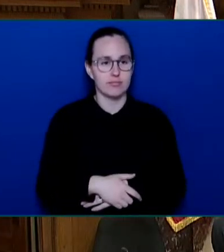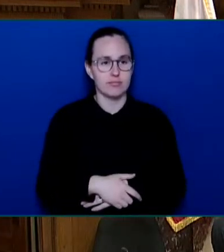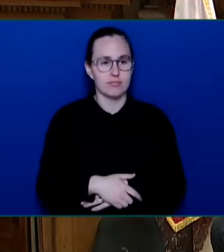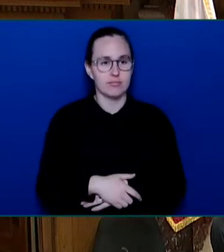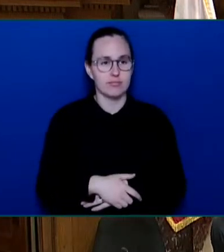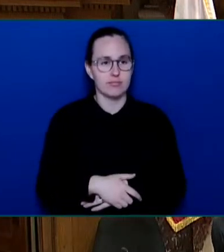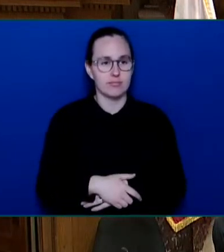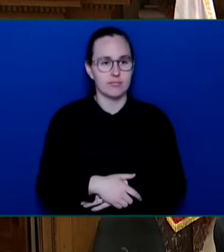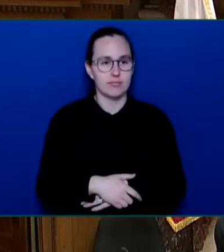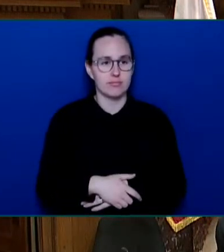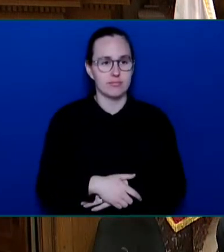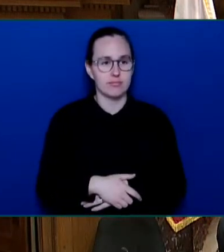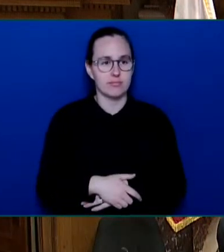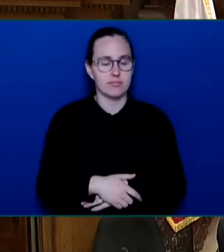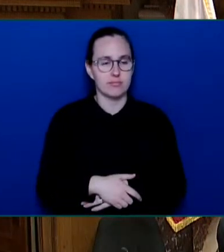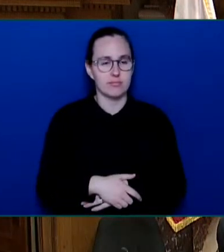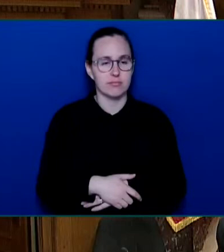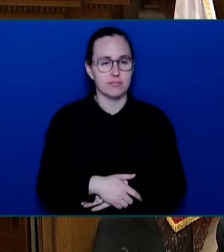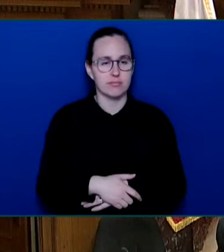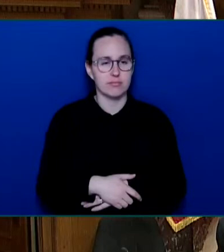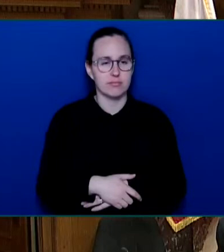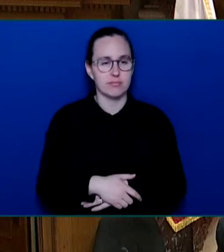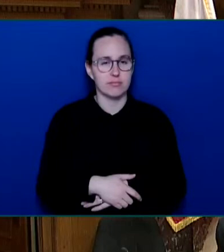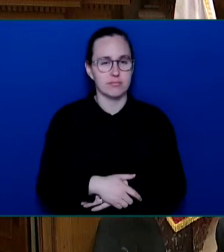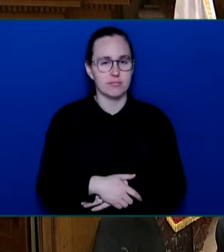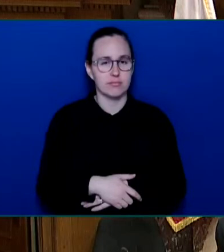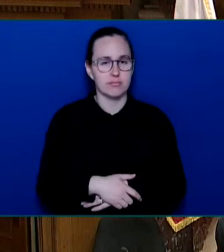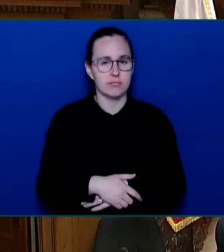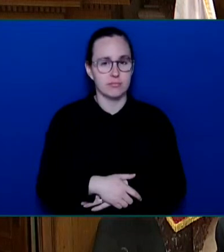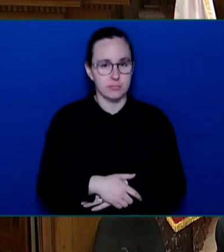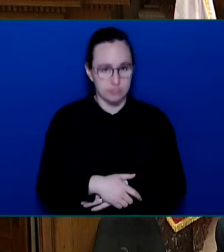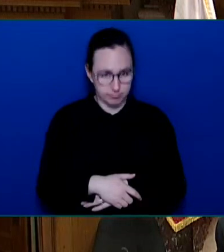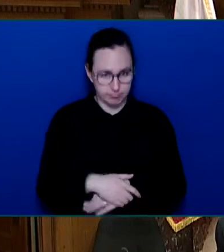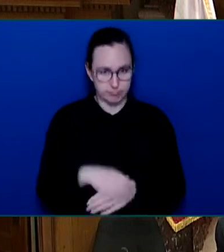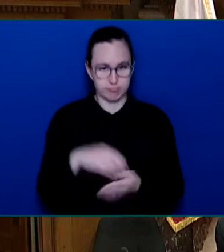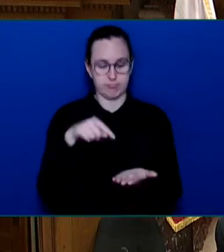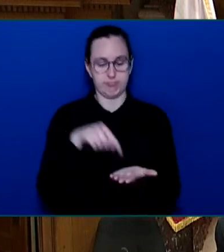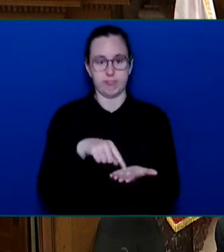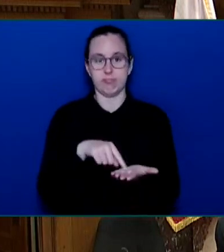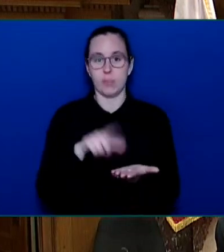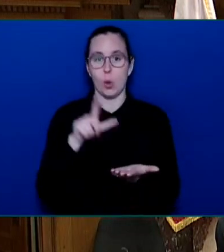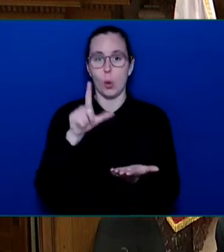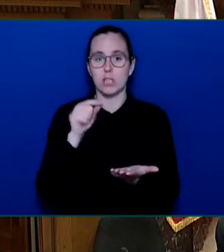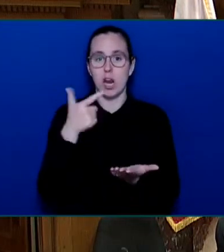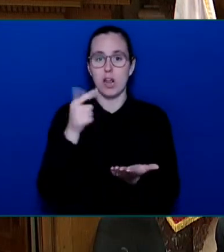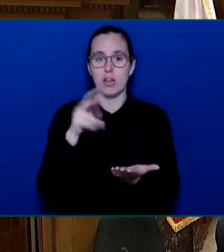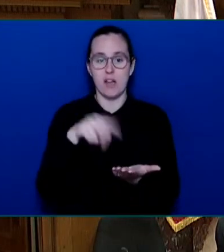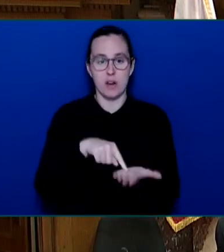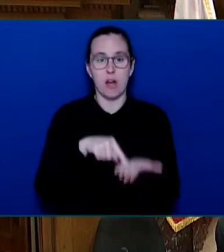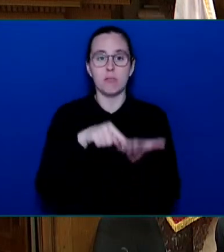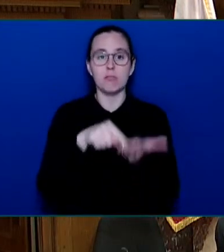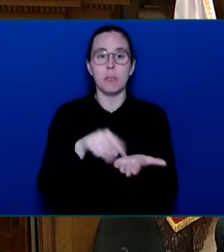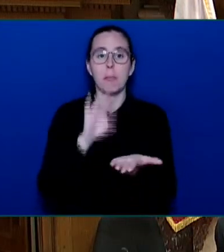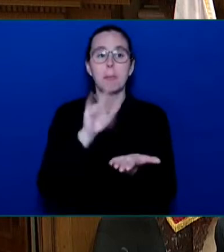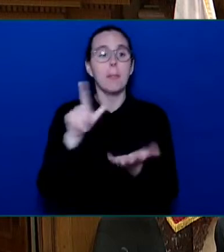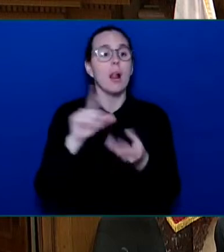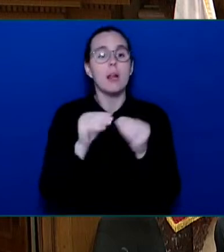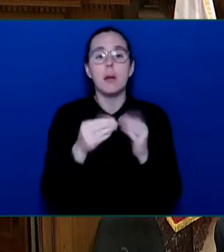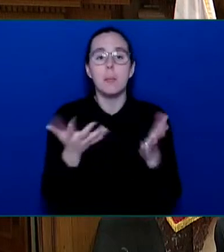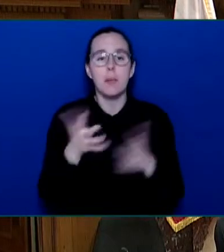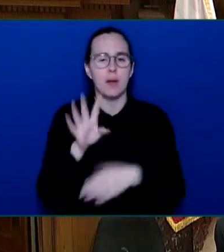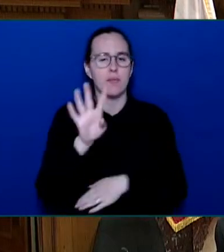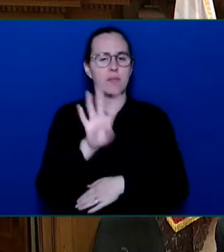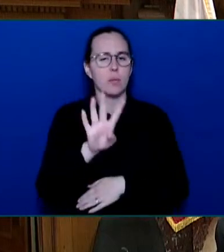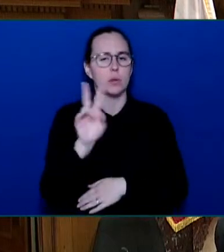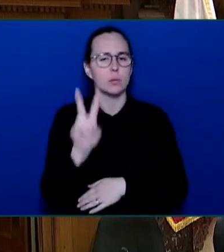Her Honour the Lieutenant Governor transmits here with Bill number 42, entitled Miscellaneous Statutes Amendment Act number 3,